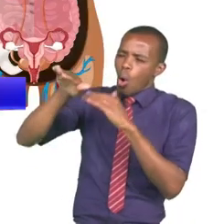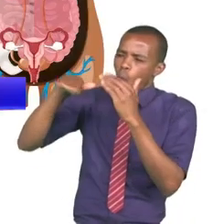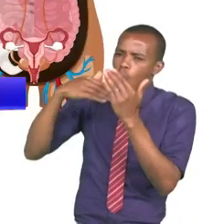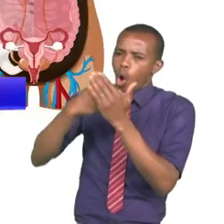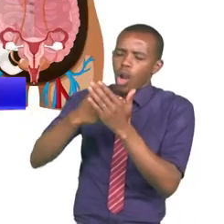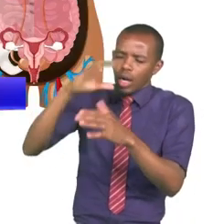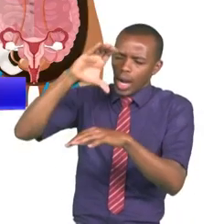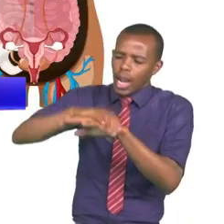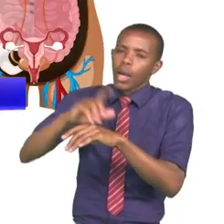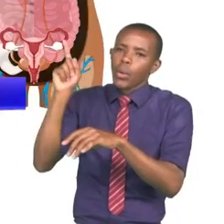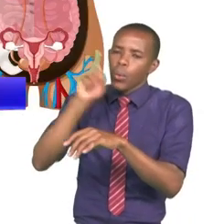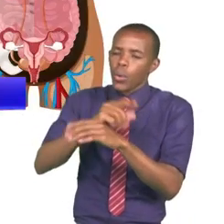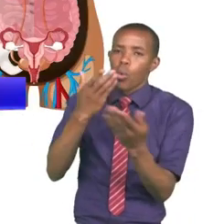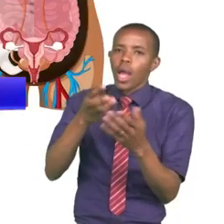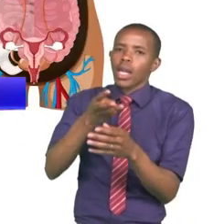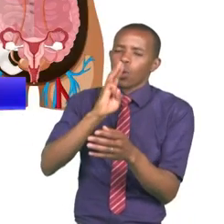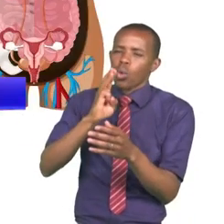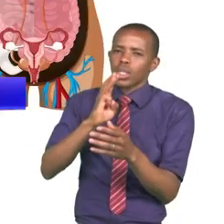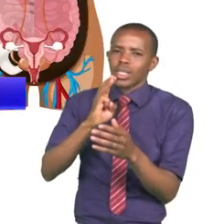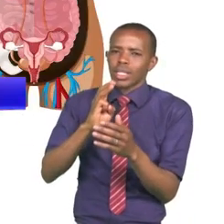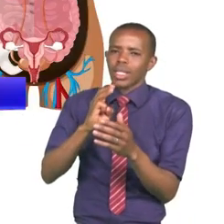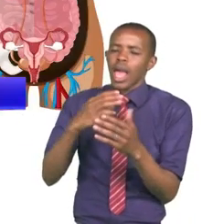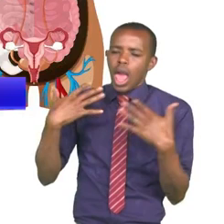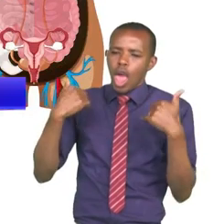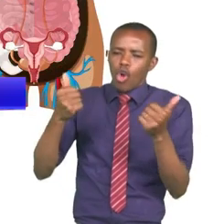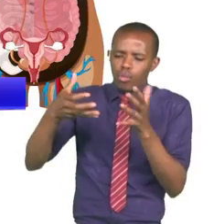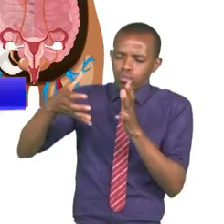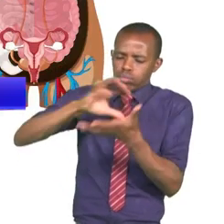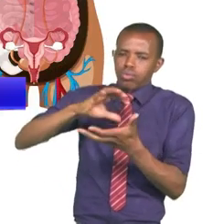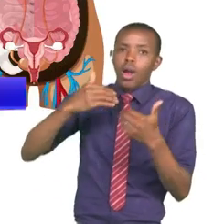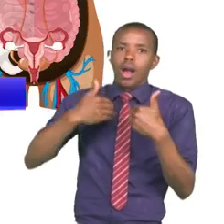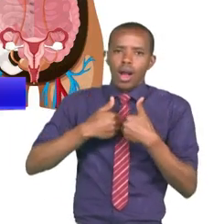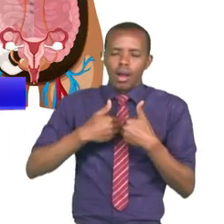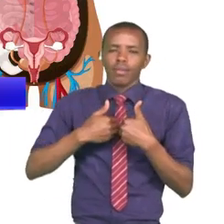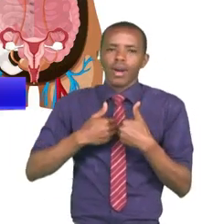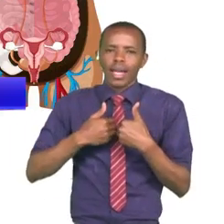were found in the water have some cruel health complications and are